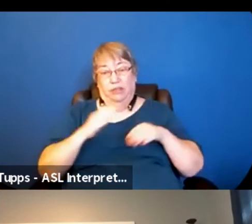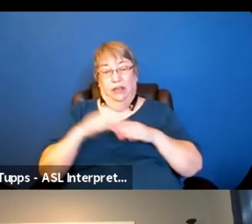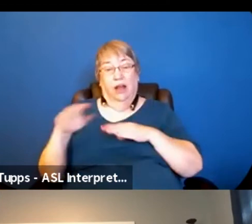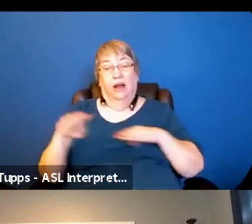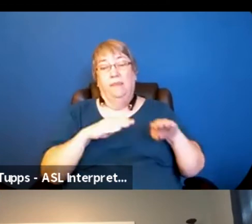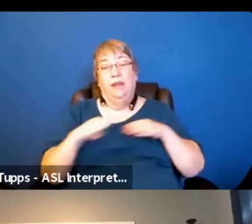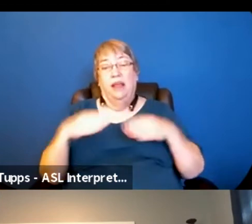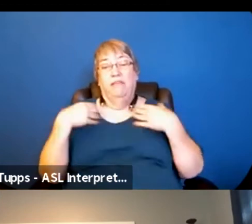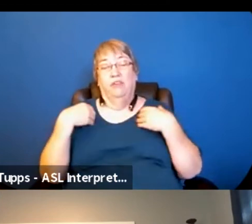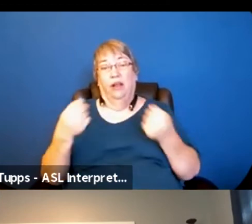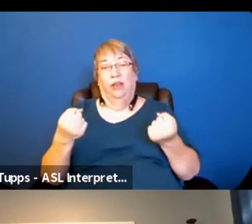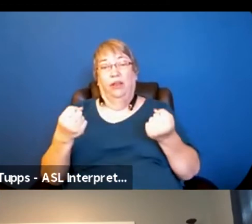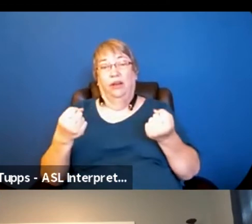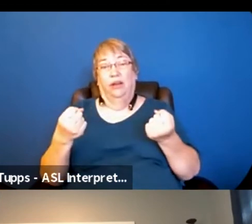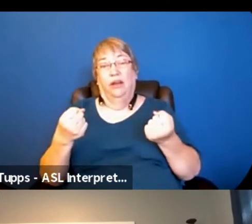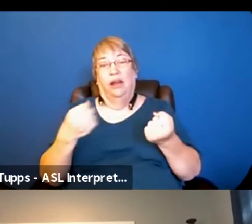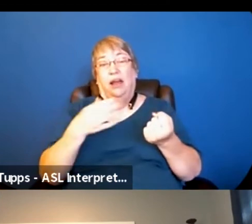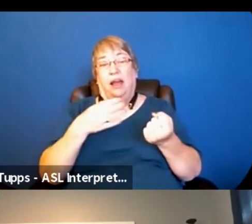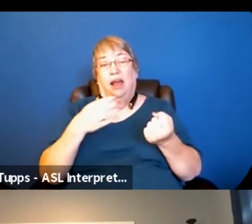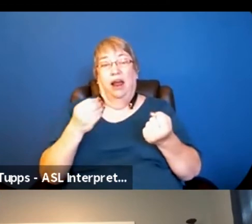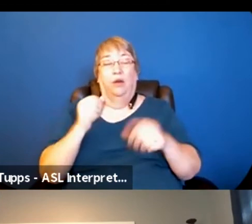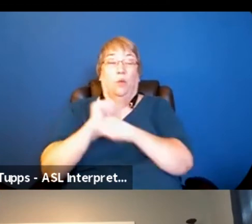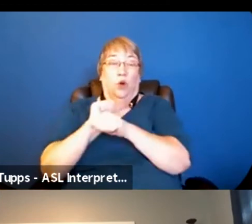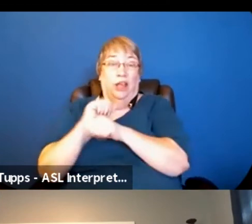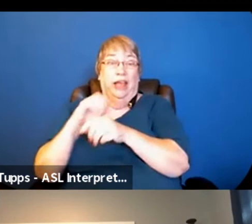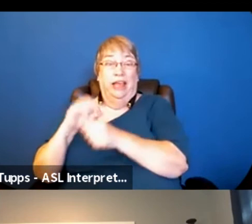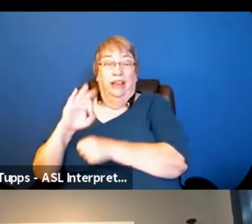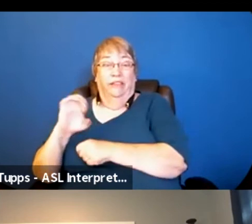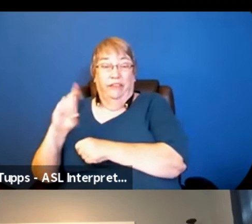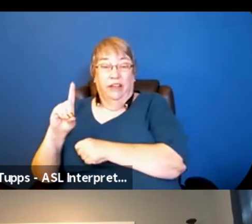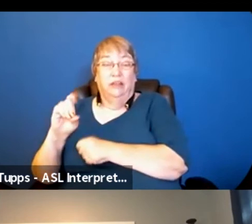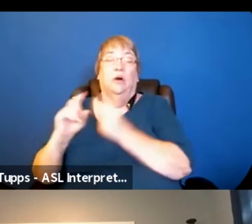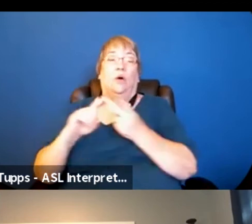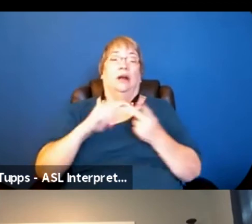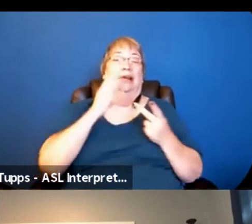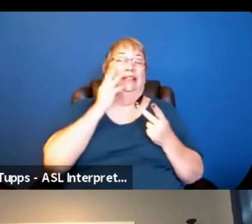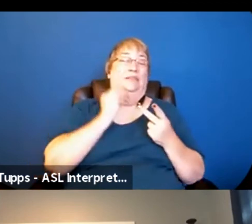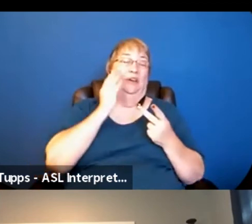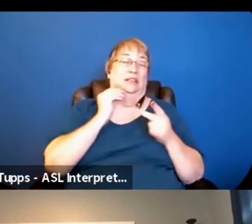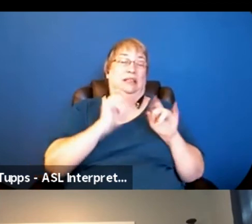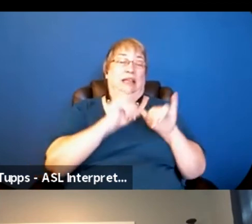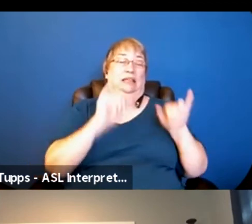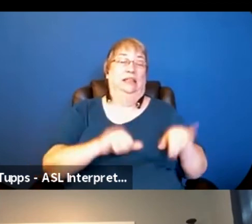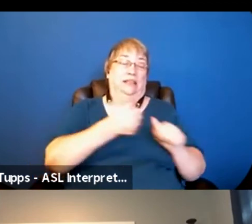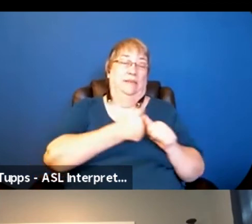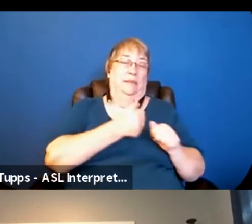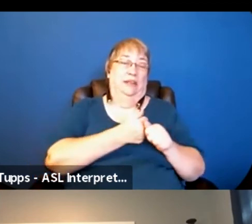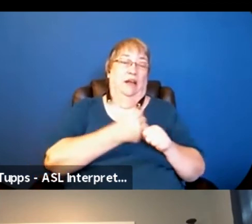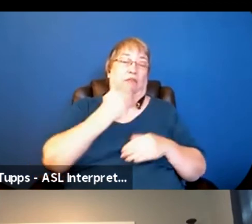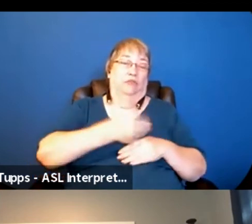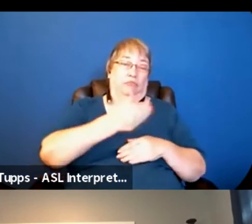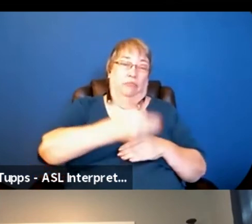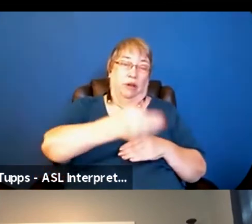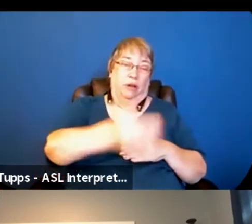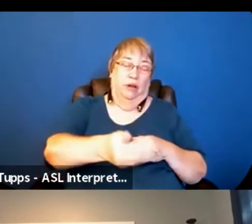and they're working the behavioral health field or experiencing the behavioral health system on a regular basis.